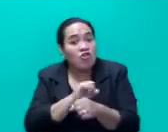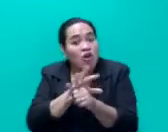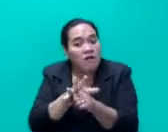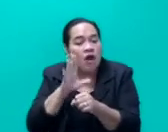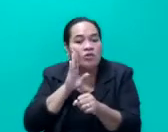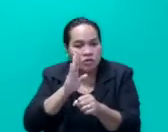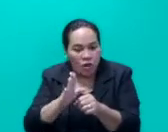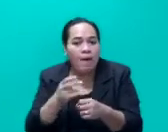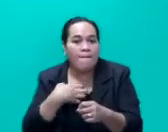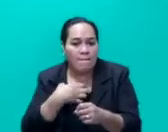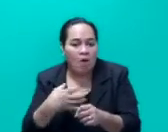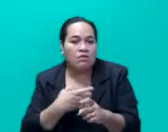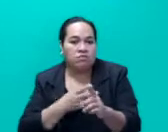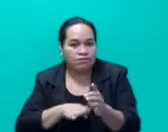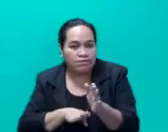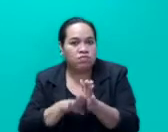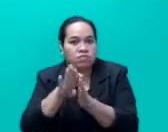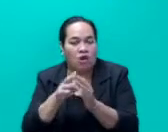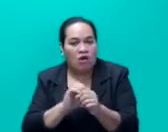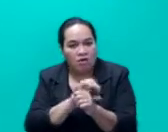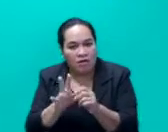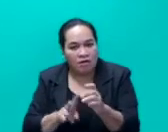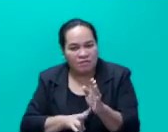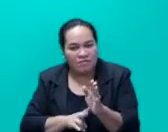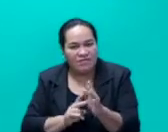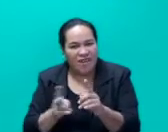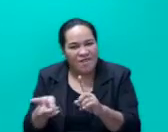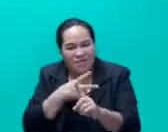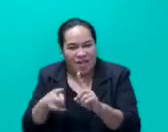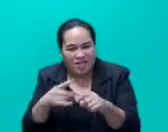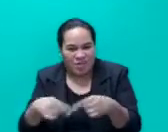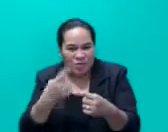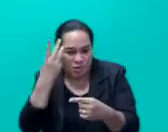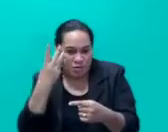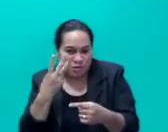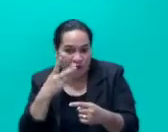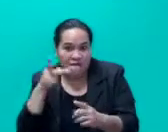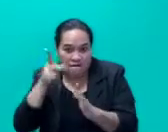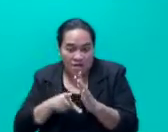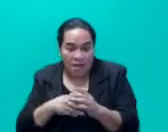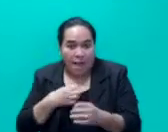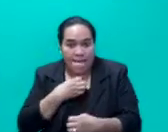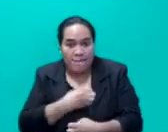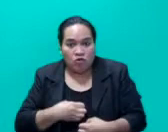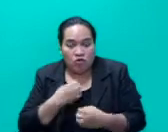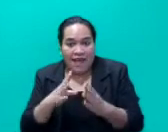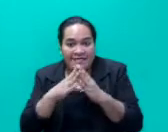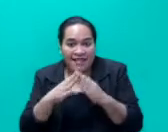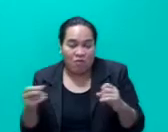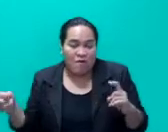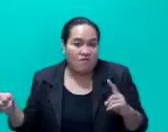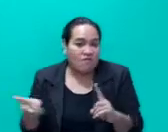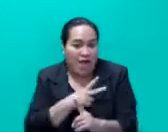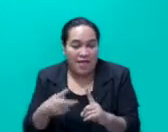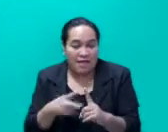in domestic violence reports over the past year, continuing till now. This includes physical, emotional, sexual violence.